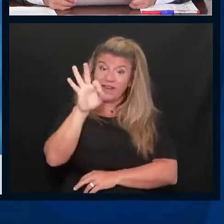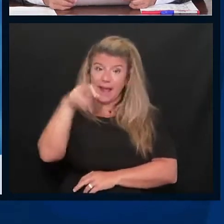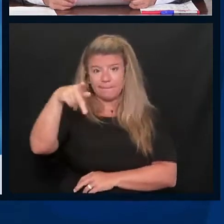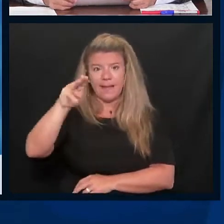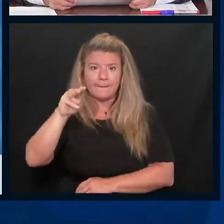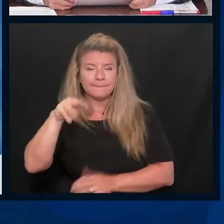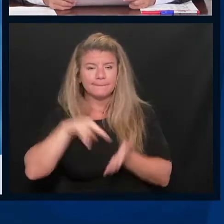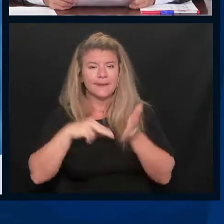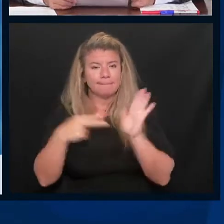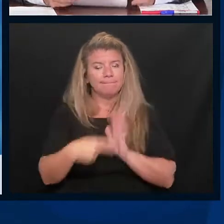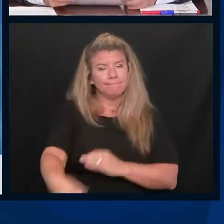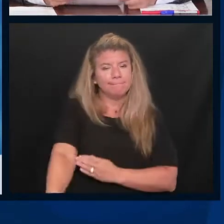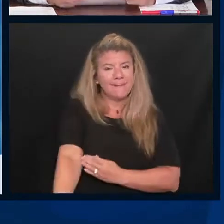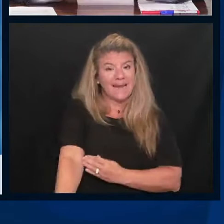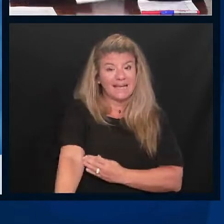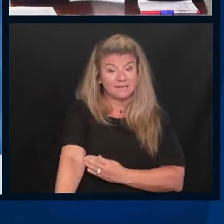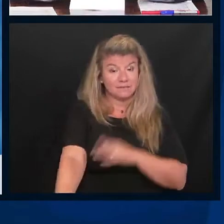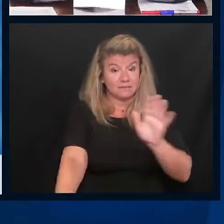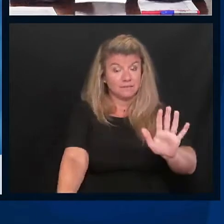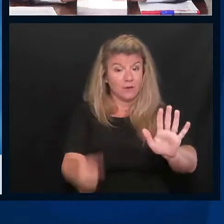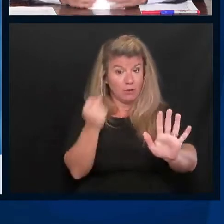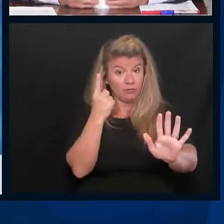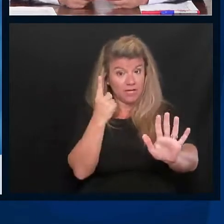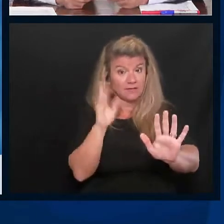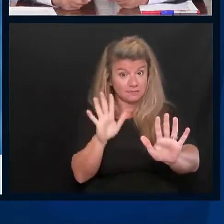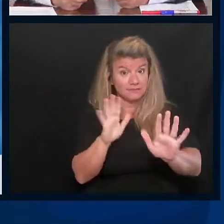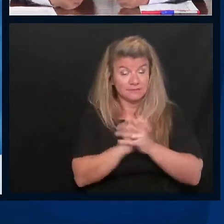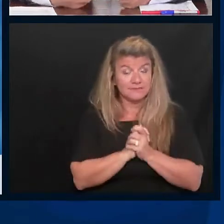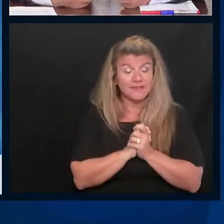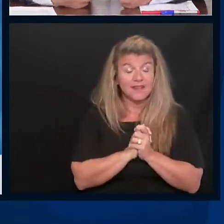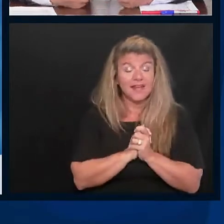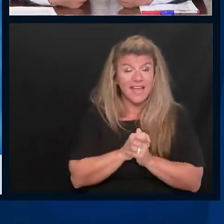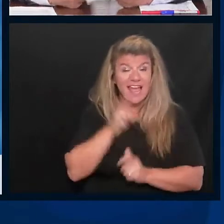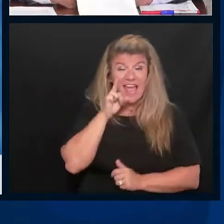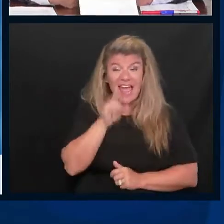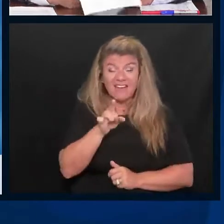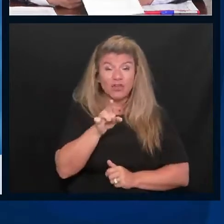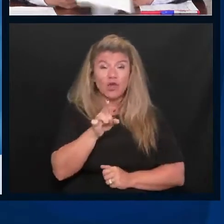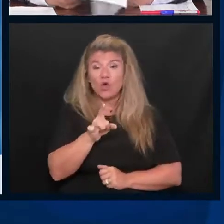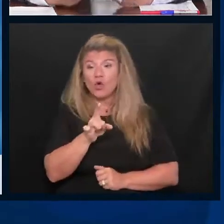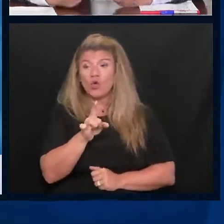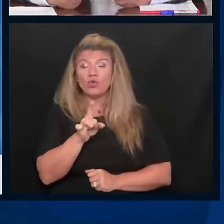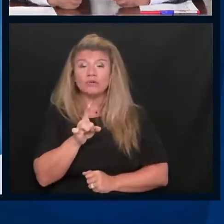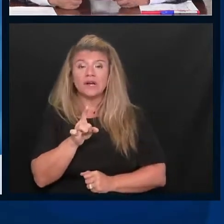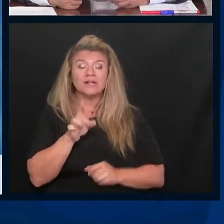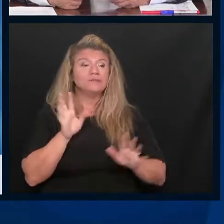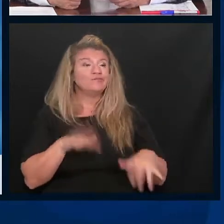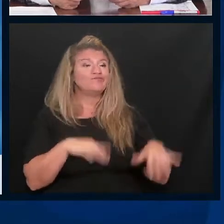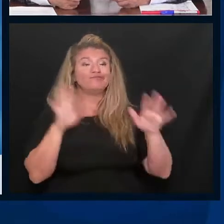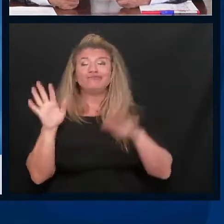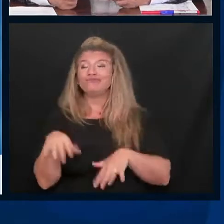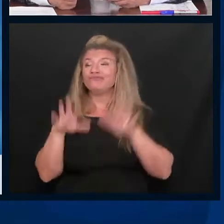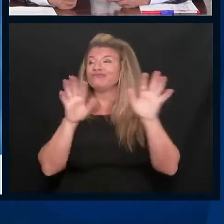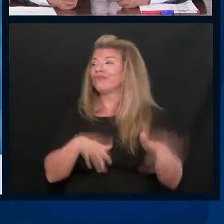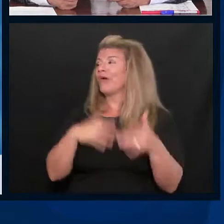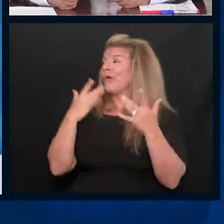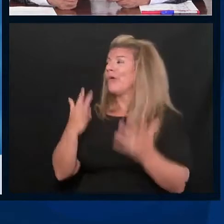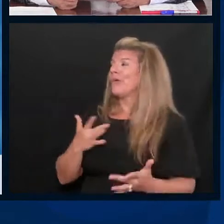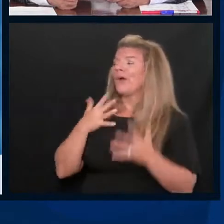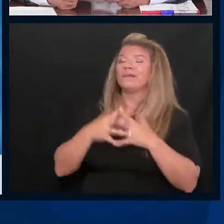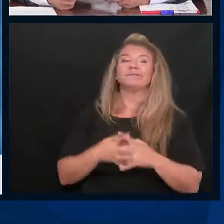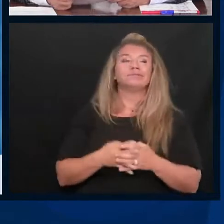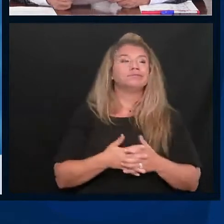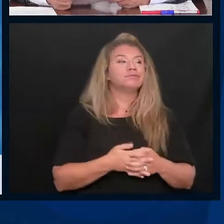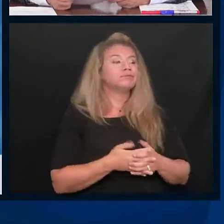midnight. Now, did you get that? If you're just dilly-dallying around and you haven't